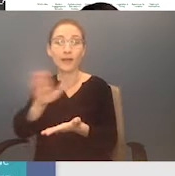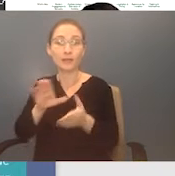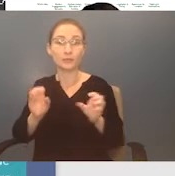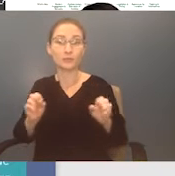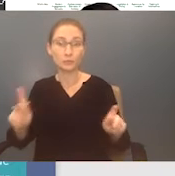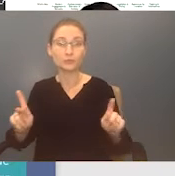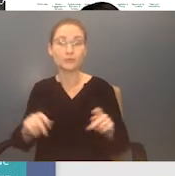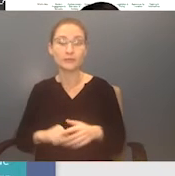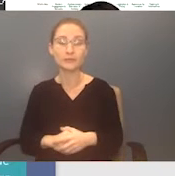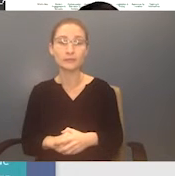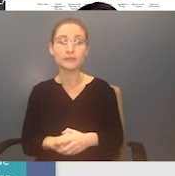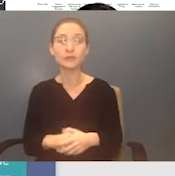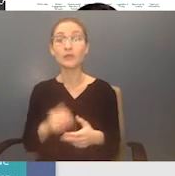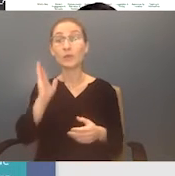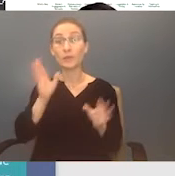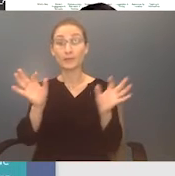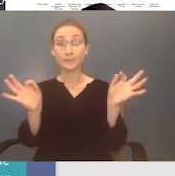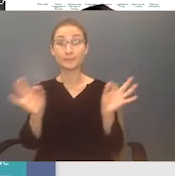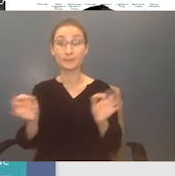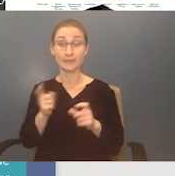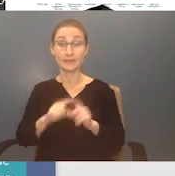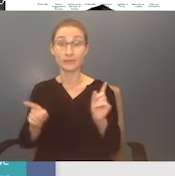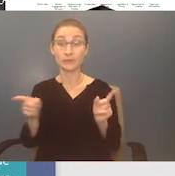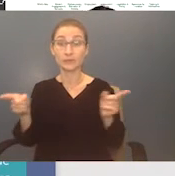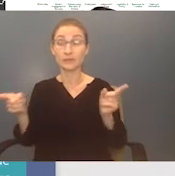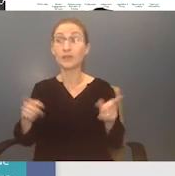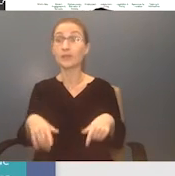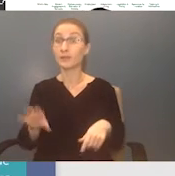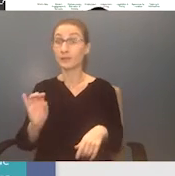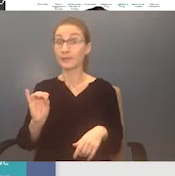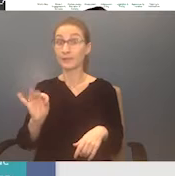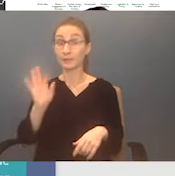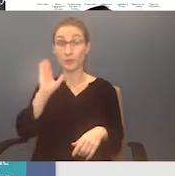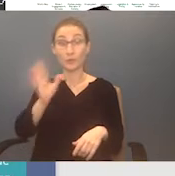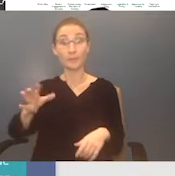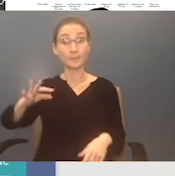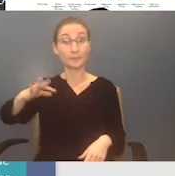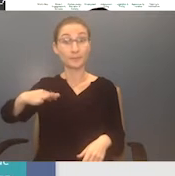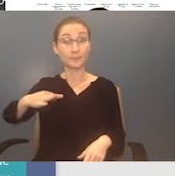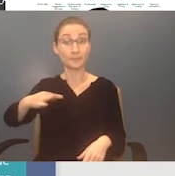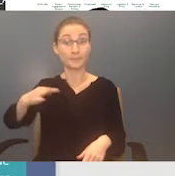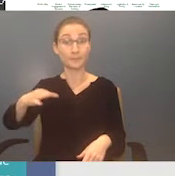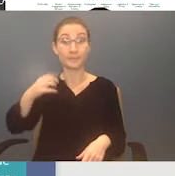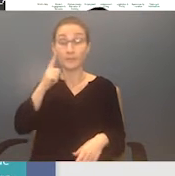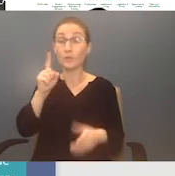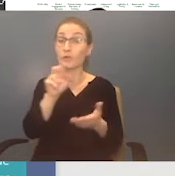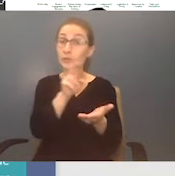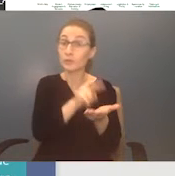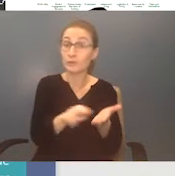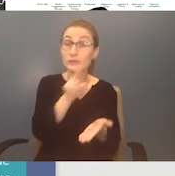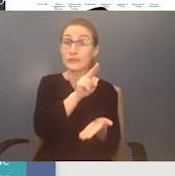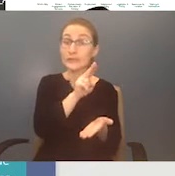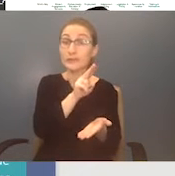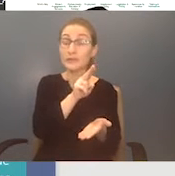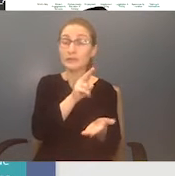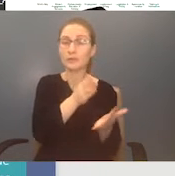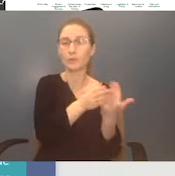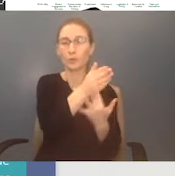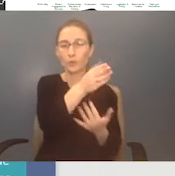And so this really lays out the differences between whether you're going to a university, which is through the Florida college or university